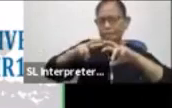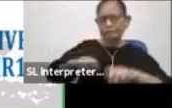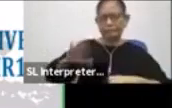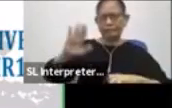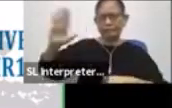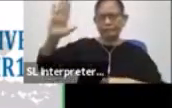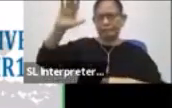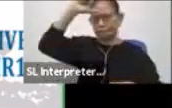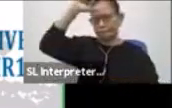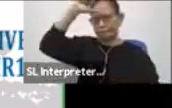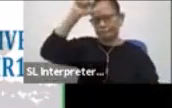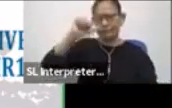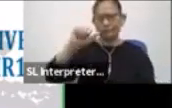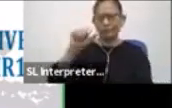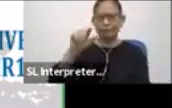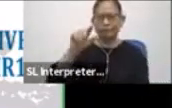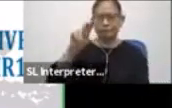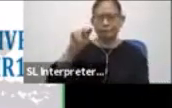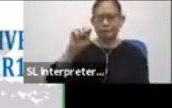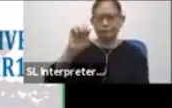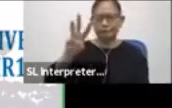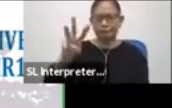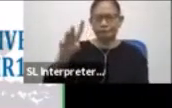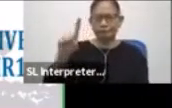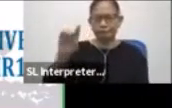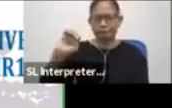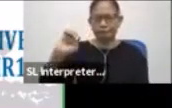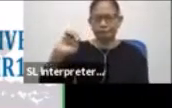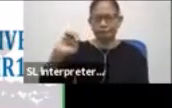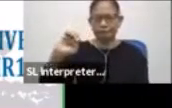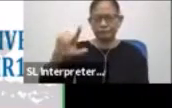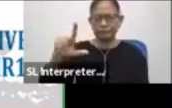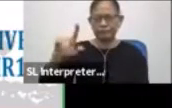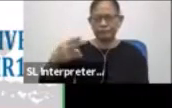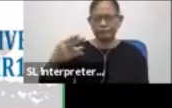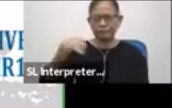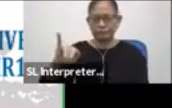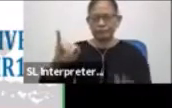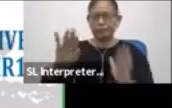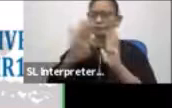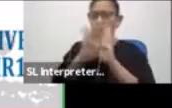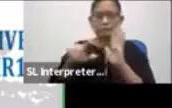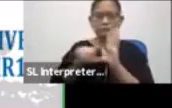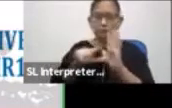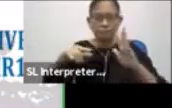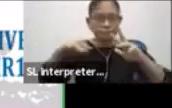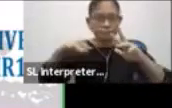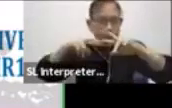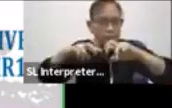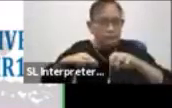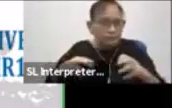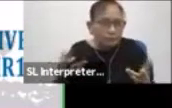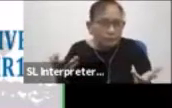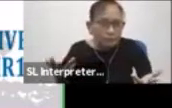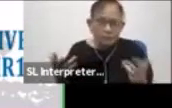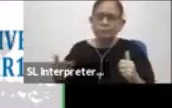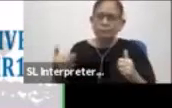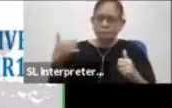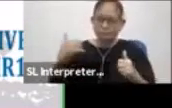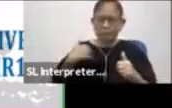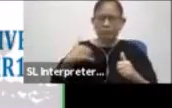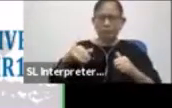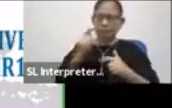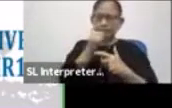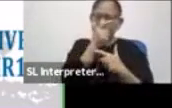Delhi. So the background of this study is basically, there's a growing programmatic and research interest